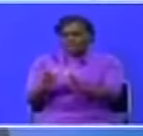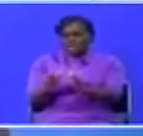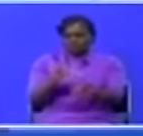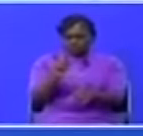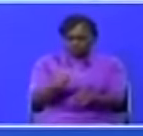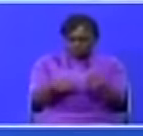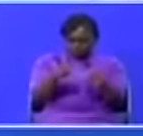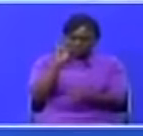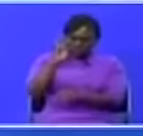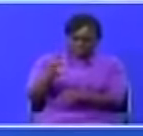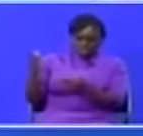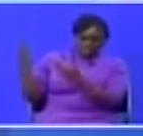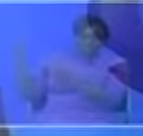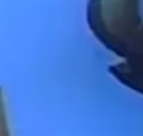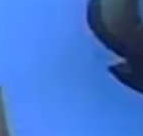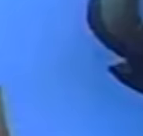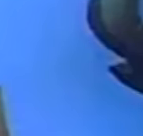method. Take a look.